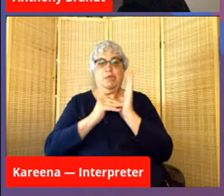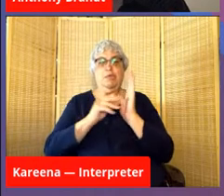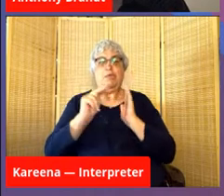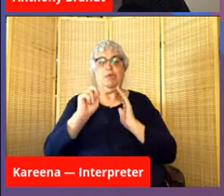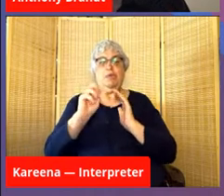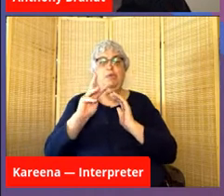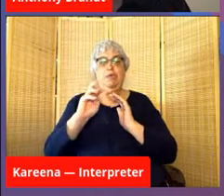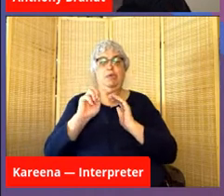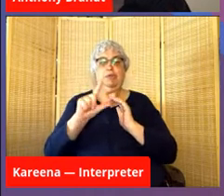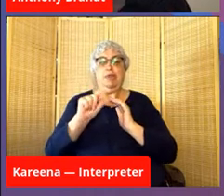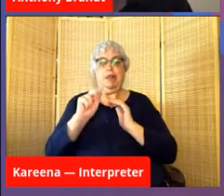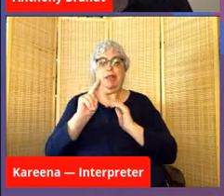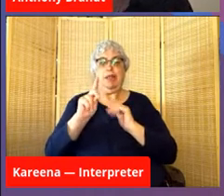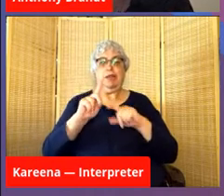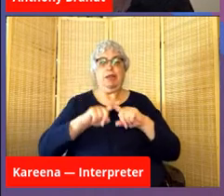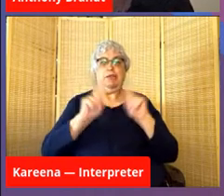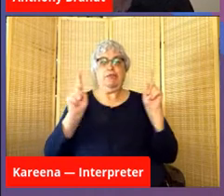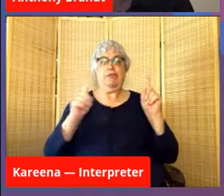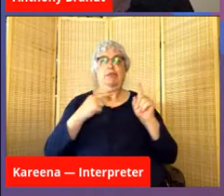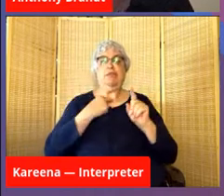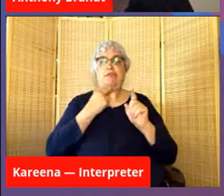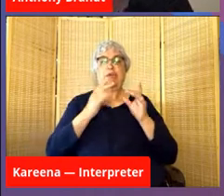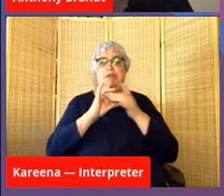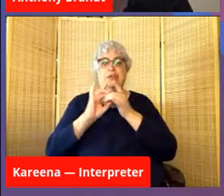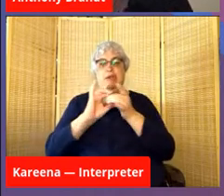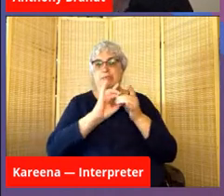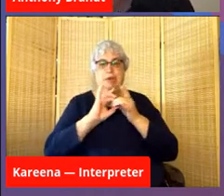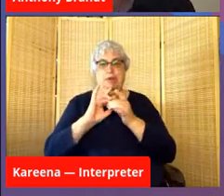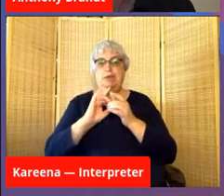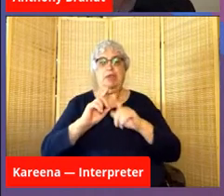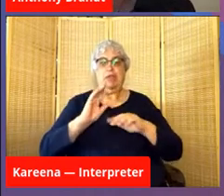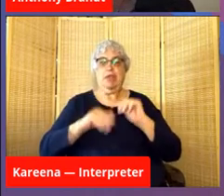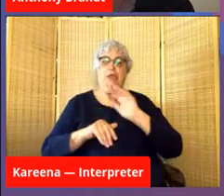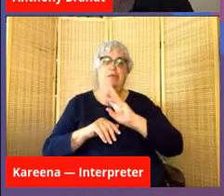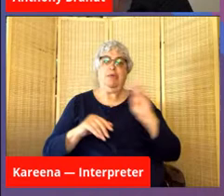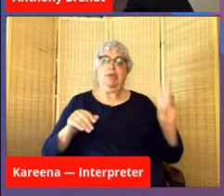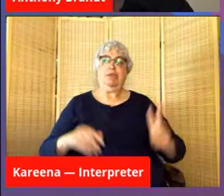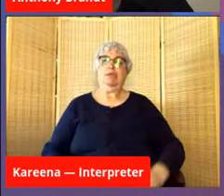sense of tuning and vocal combination than in the West.